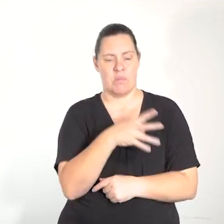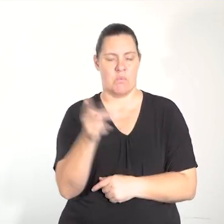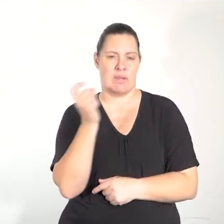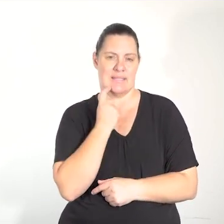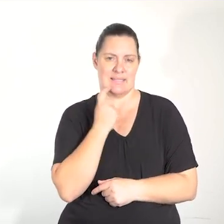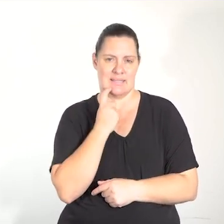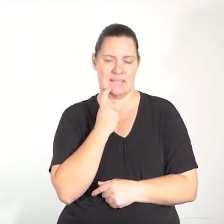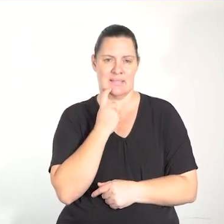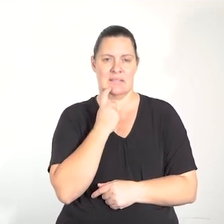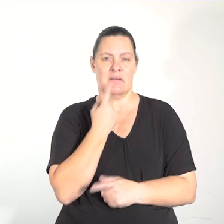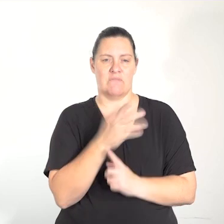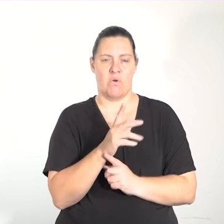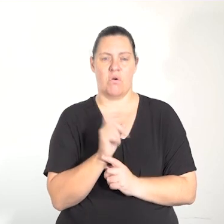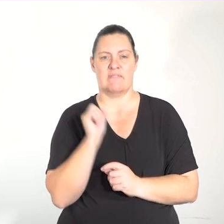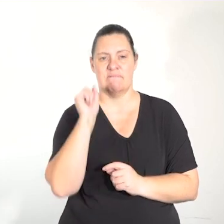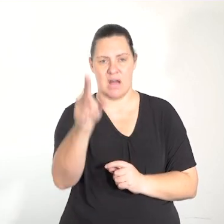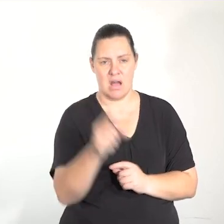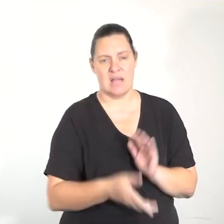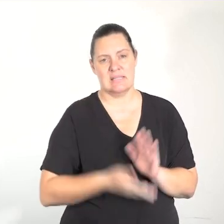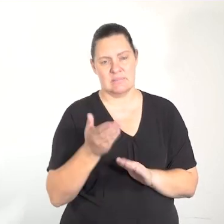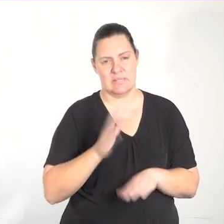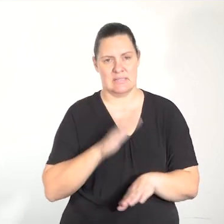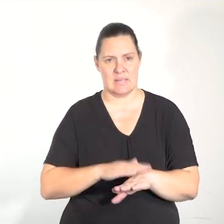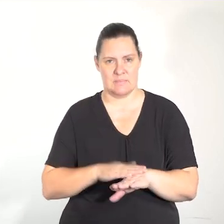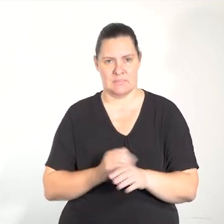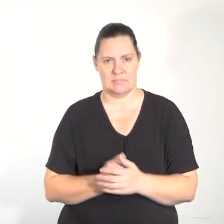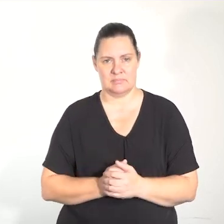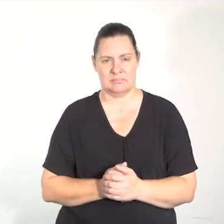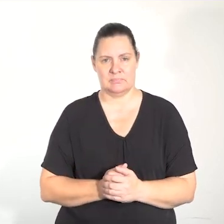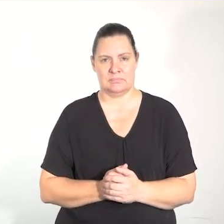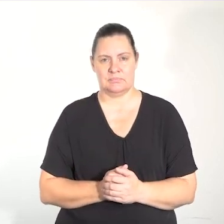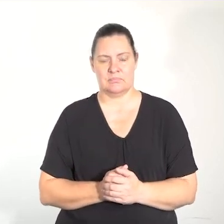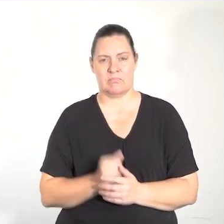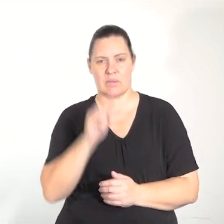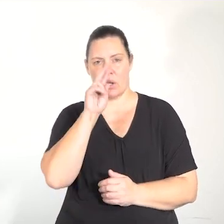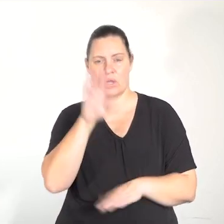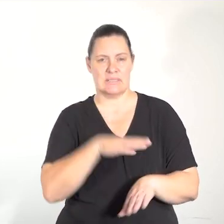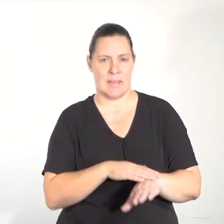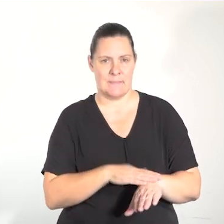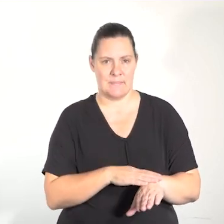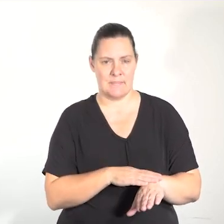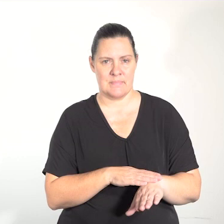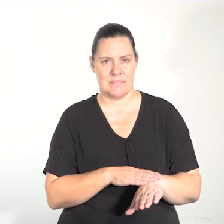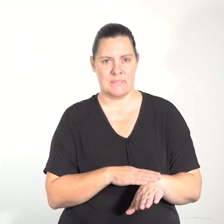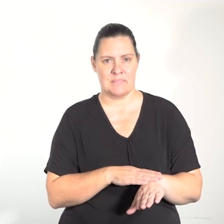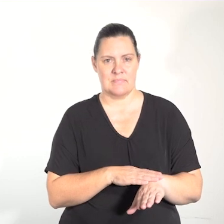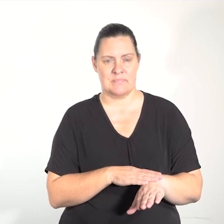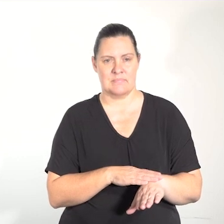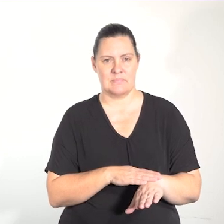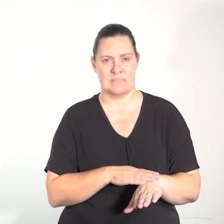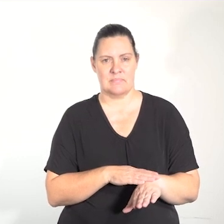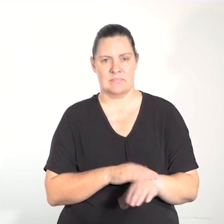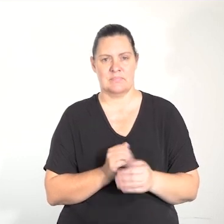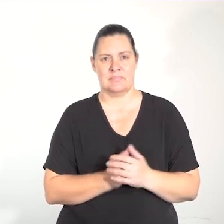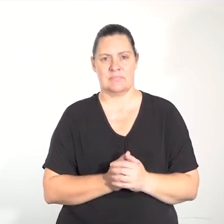formulas easier when it comes to distance, speed, and time. So when we are looking at time, which is the one